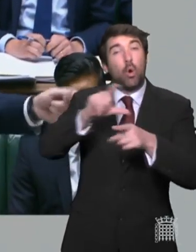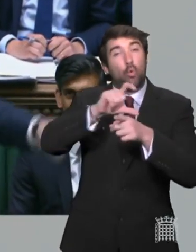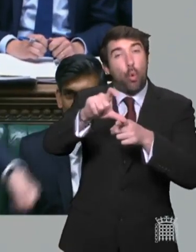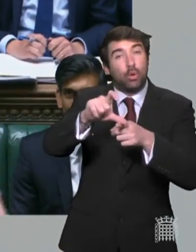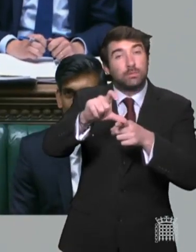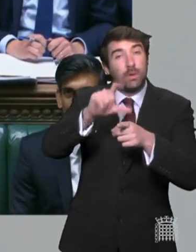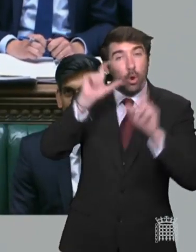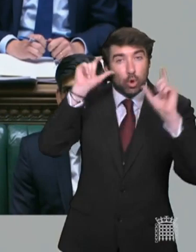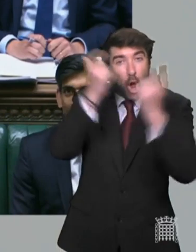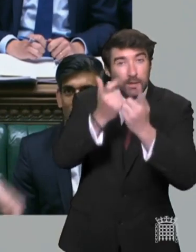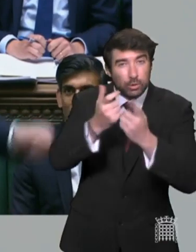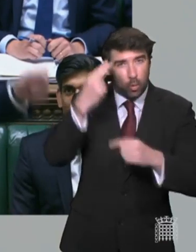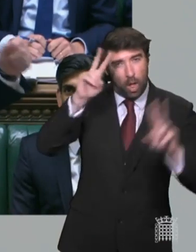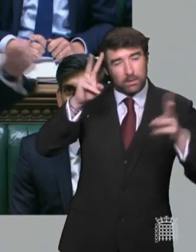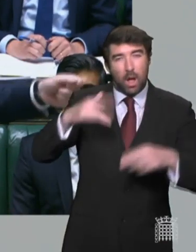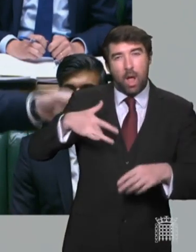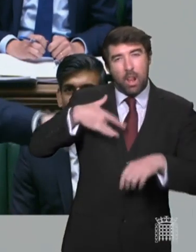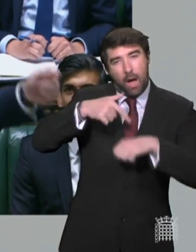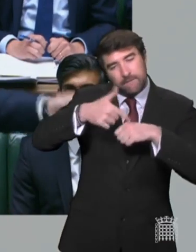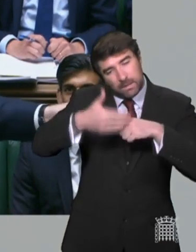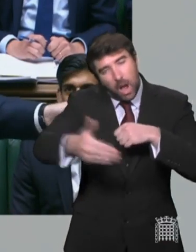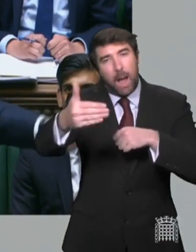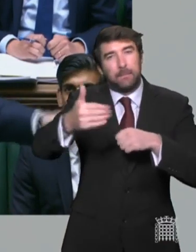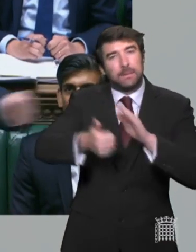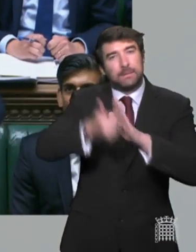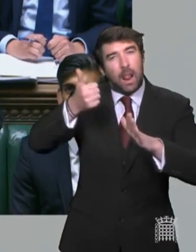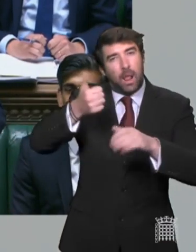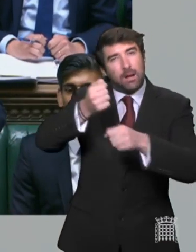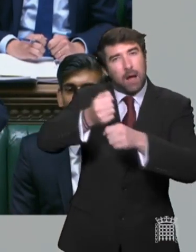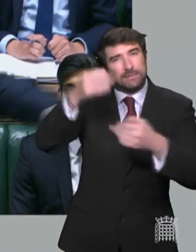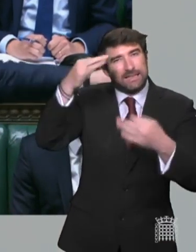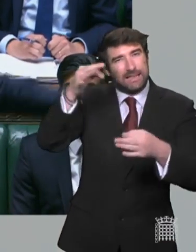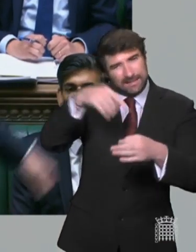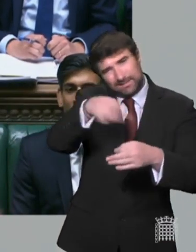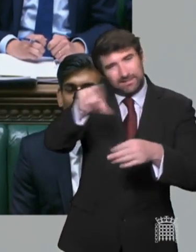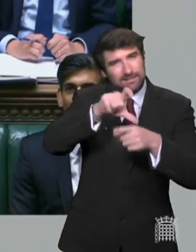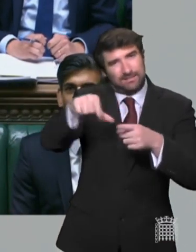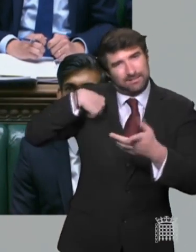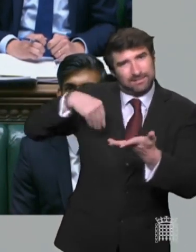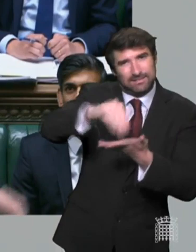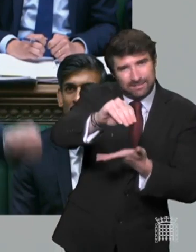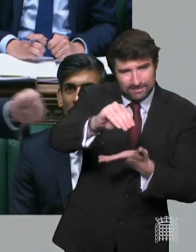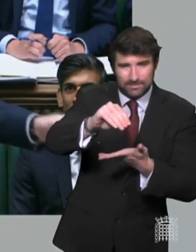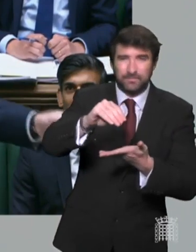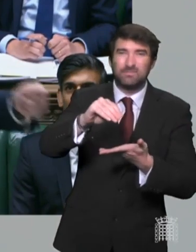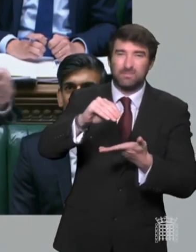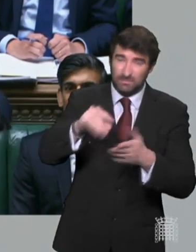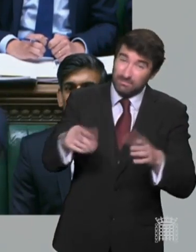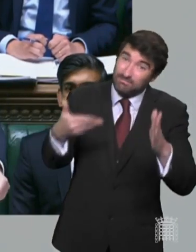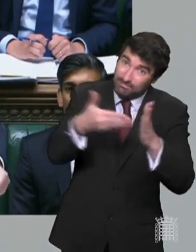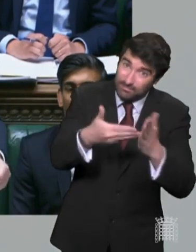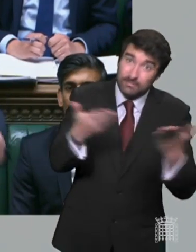guarantee. And it's working, Mr. Speaker, because for the first time since 2019, after years and years of stagnation, you are